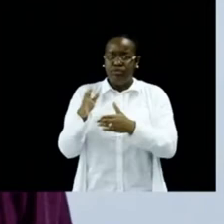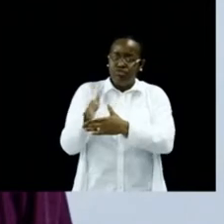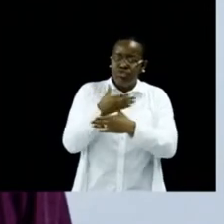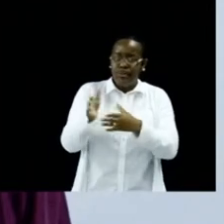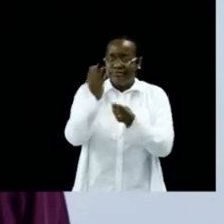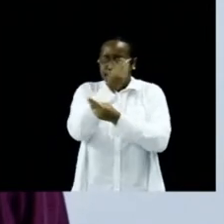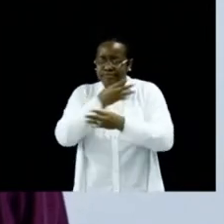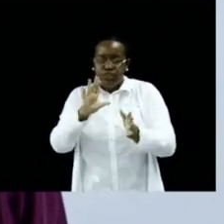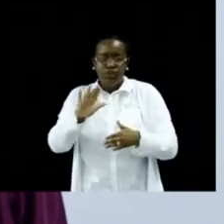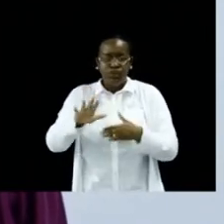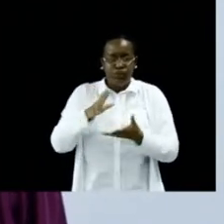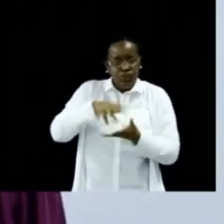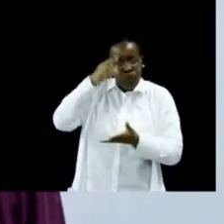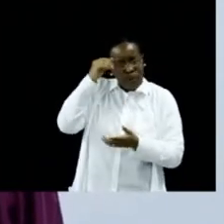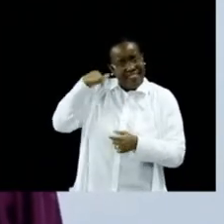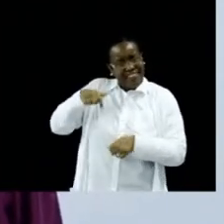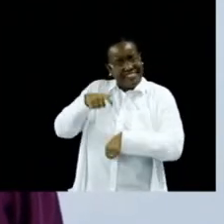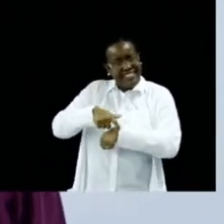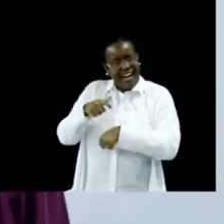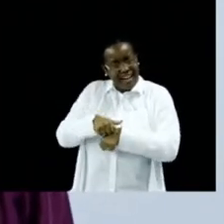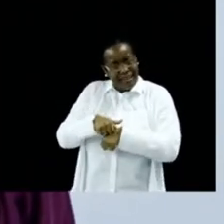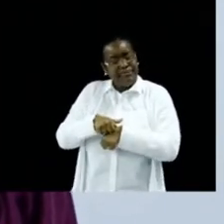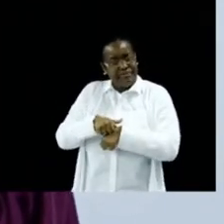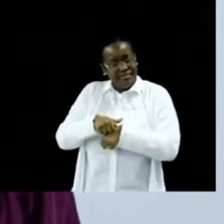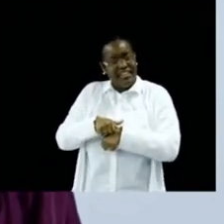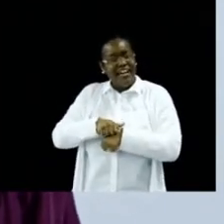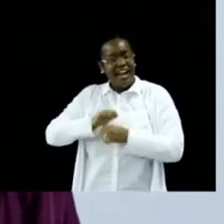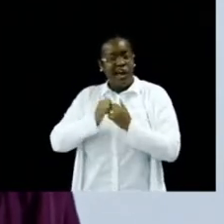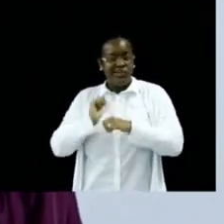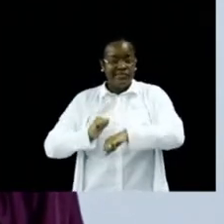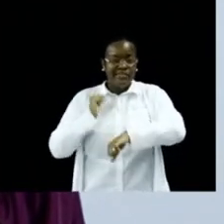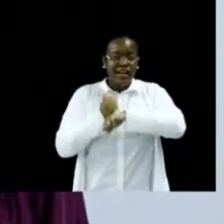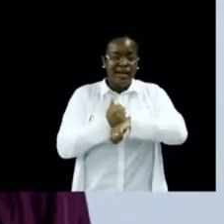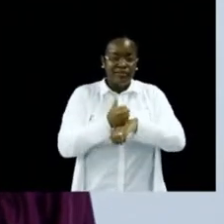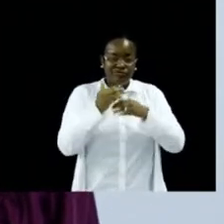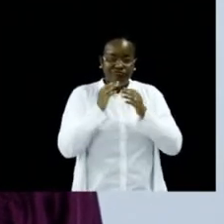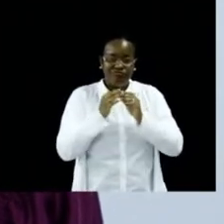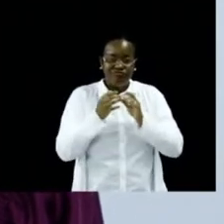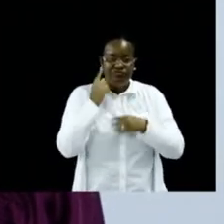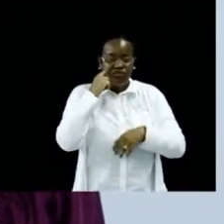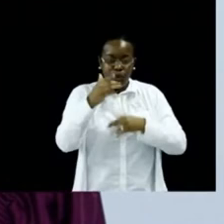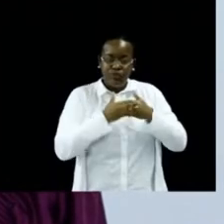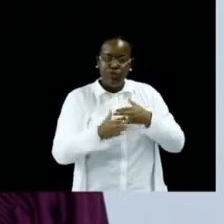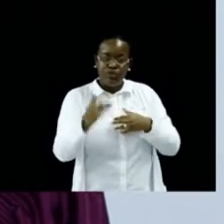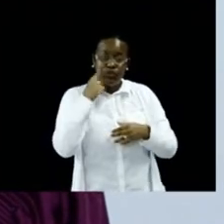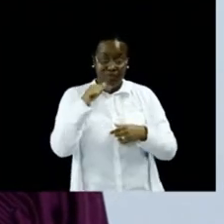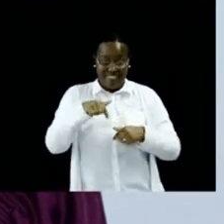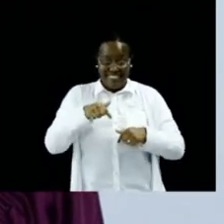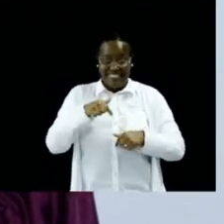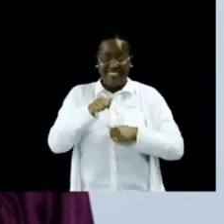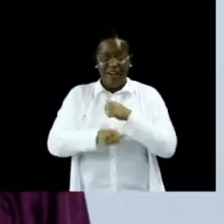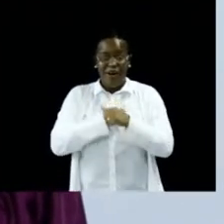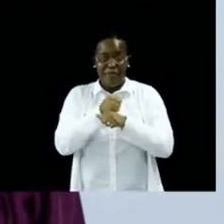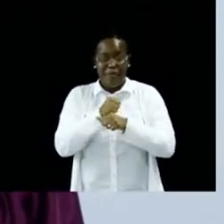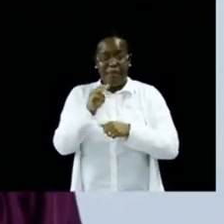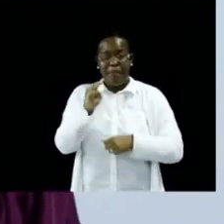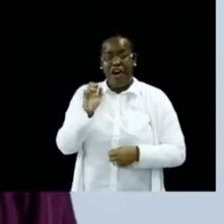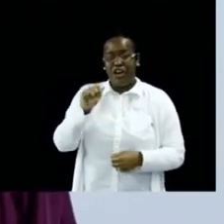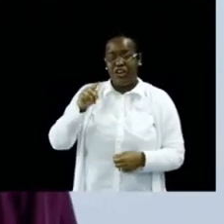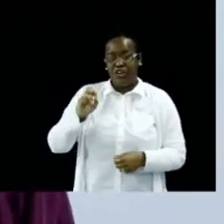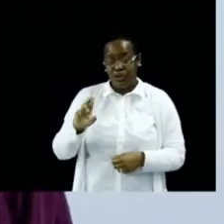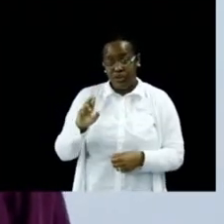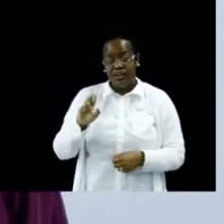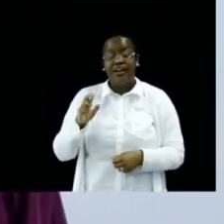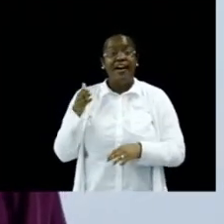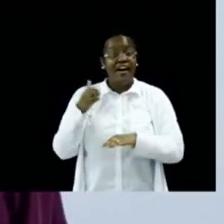how it can be implemented here at your alma mater. Finally, remember to give back to future graduates with